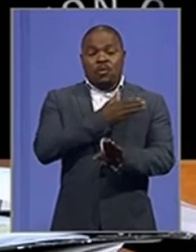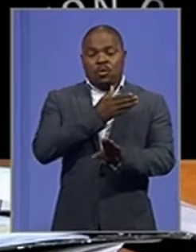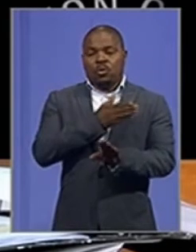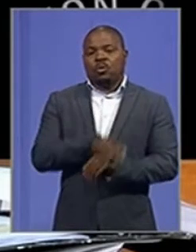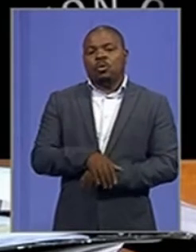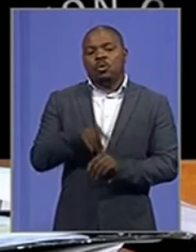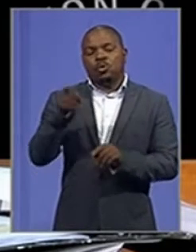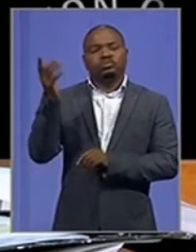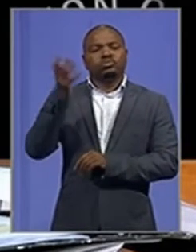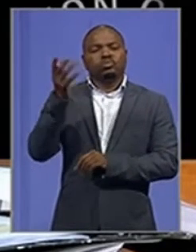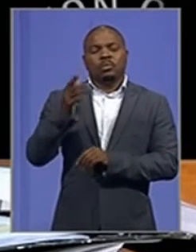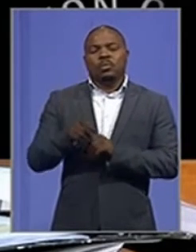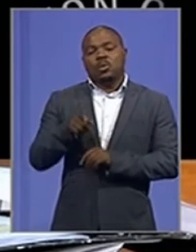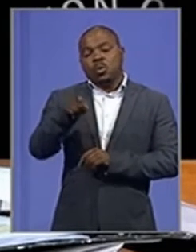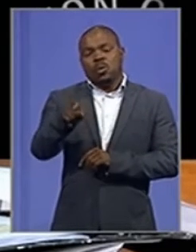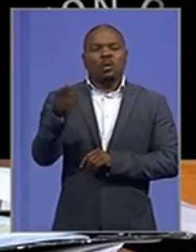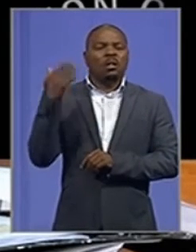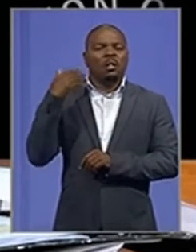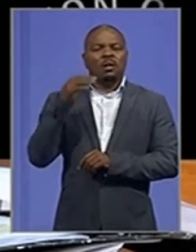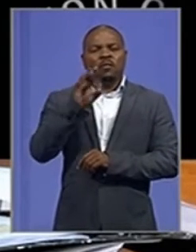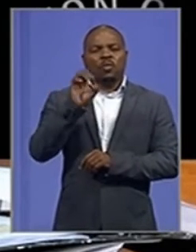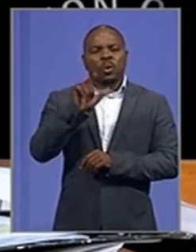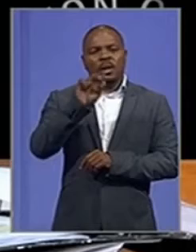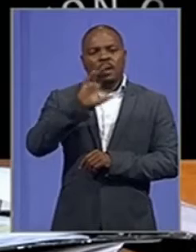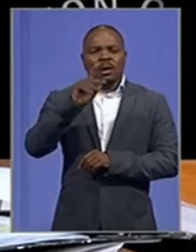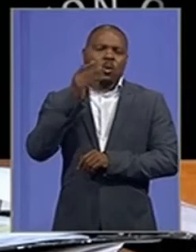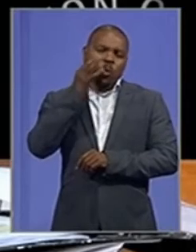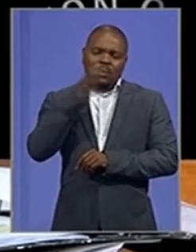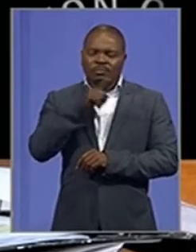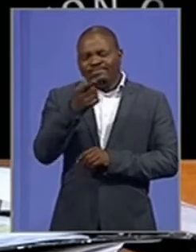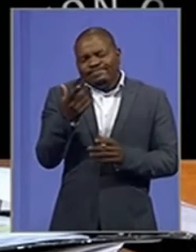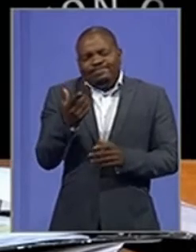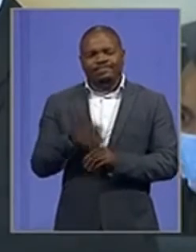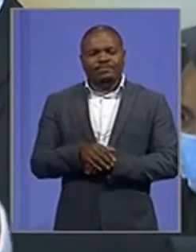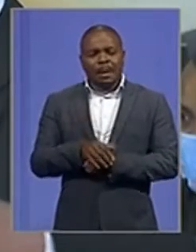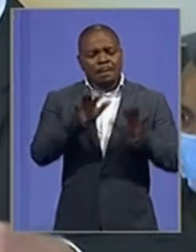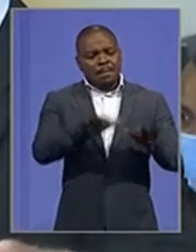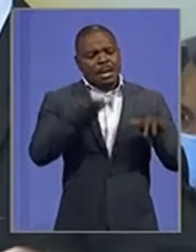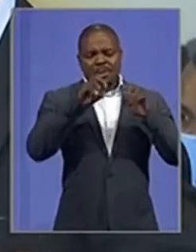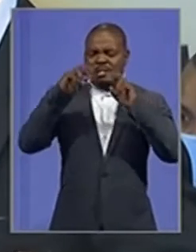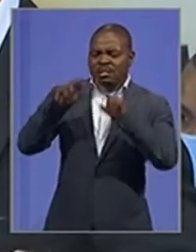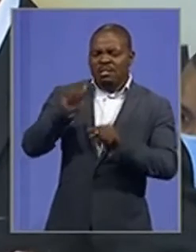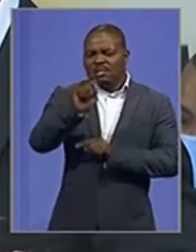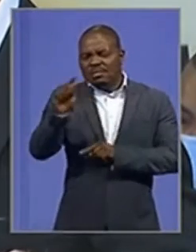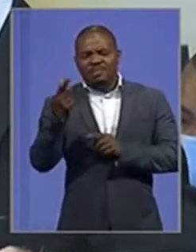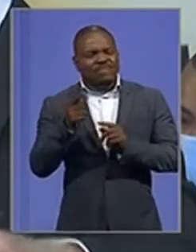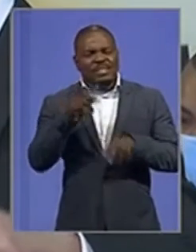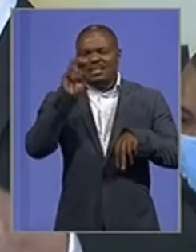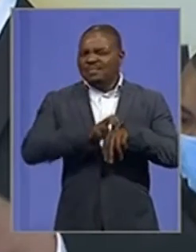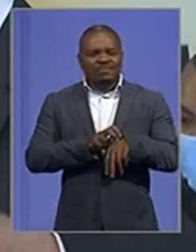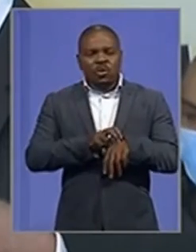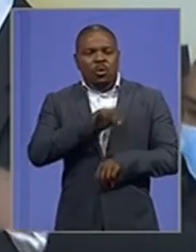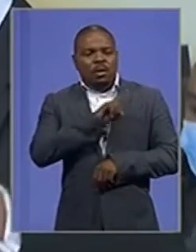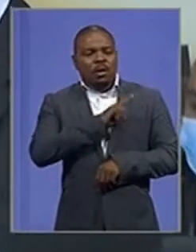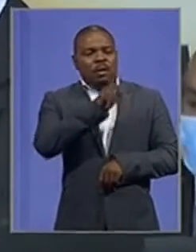ka bosupi kwa commissioneng, Frolik o neetse ka bopaki ba gore go ne go se molemo gore palamente e dire dipatlisiso tse di tsweleditsweng ke mosireletsi